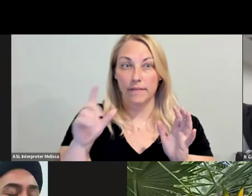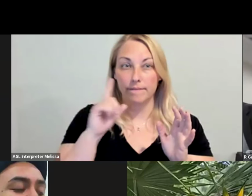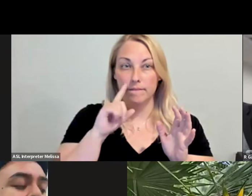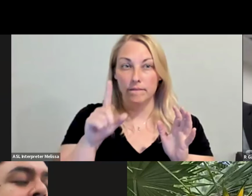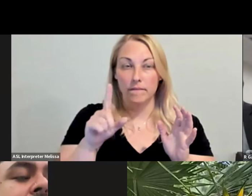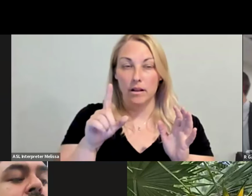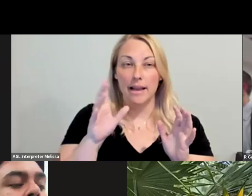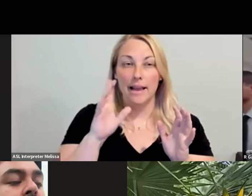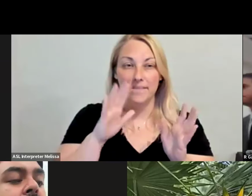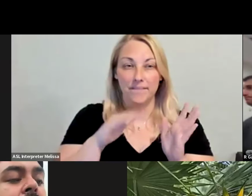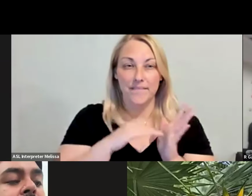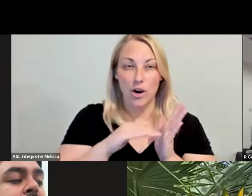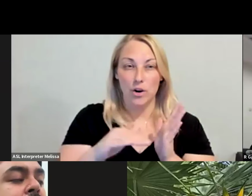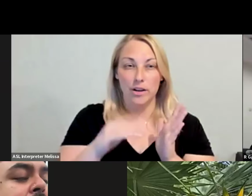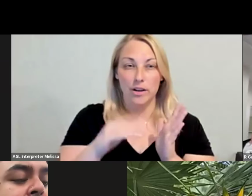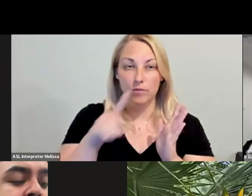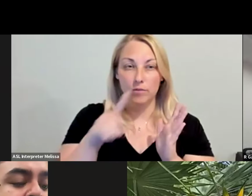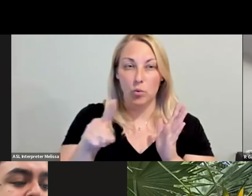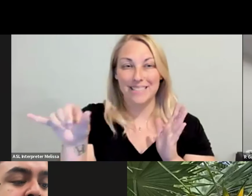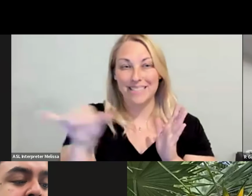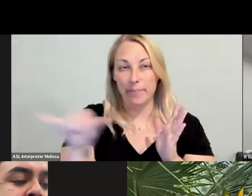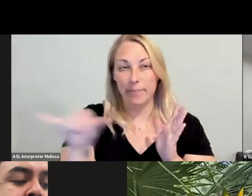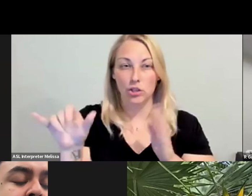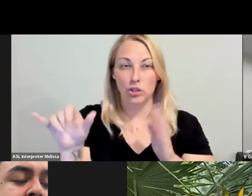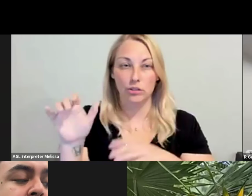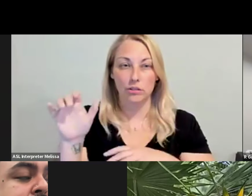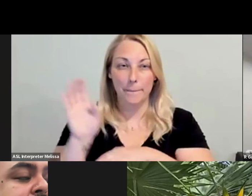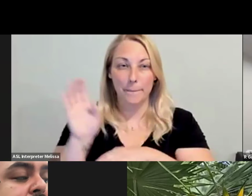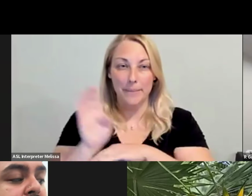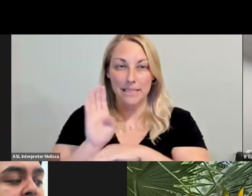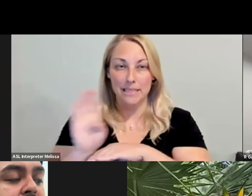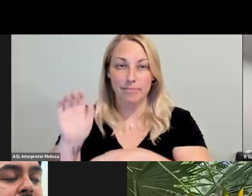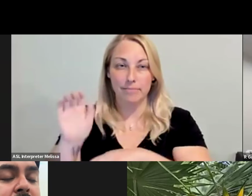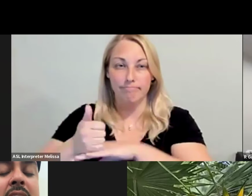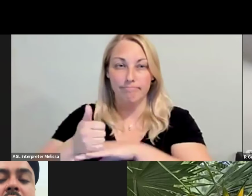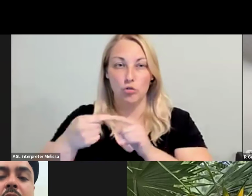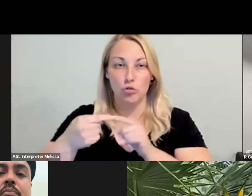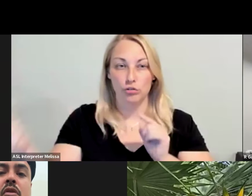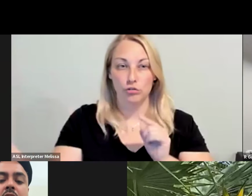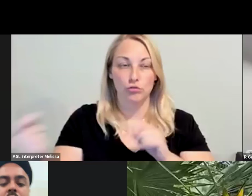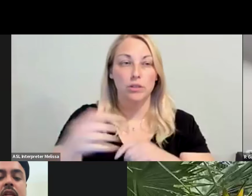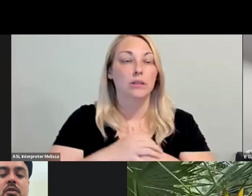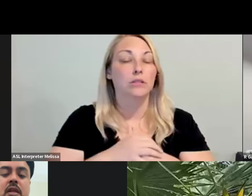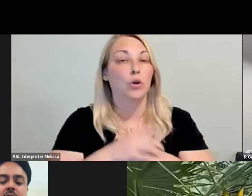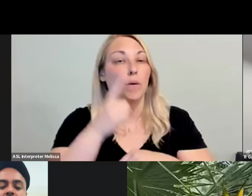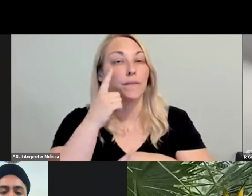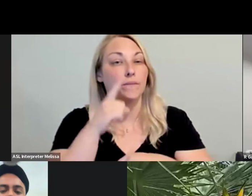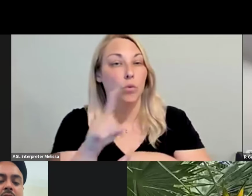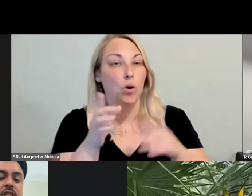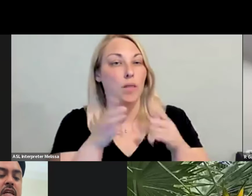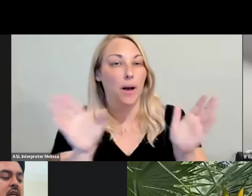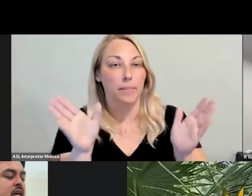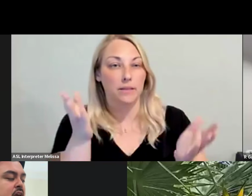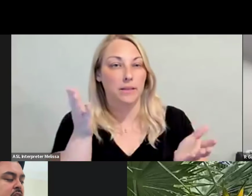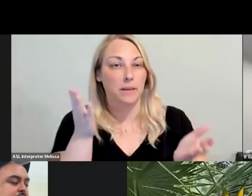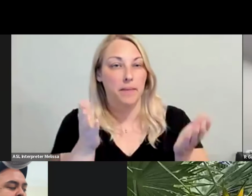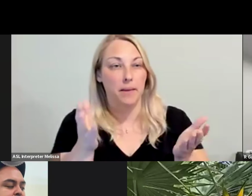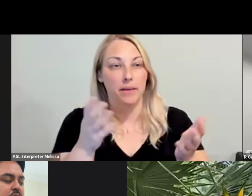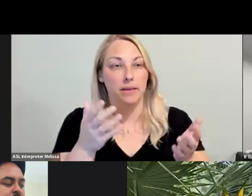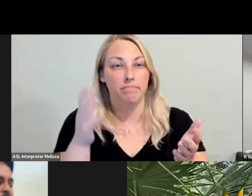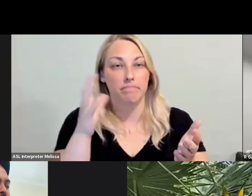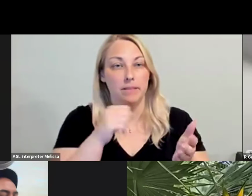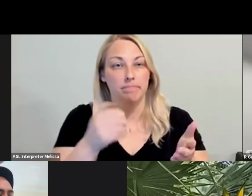Exactly. Yeah. So for the public, just for those that didn't attend any prior meetings with ANC 5D,